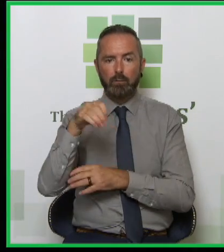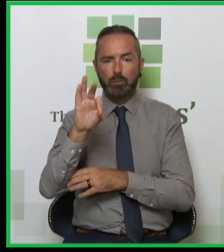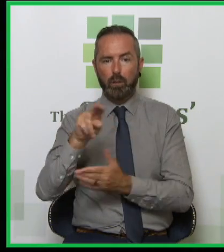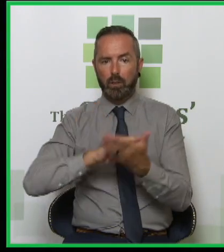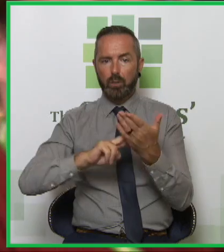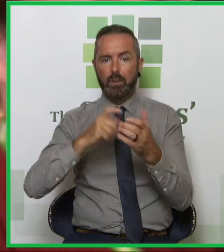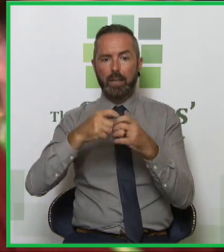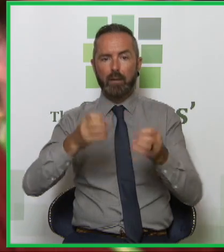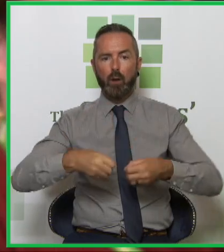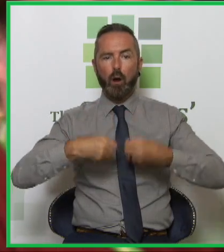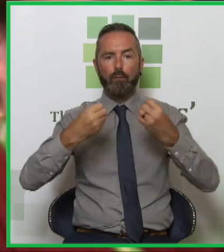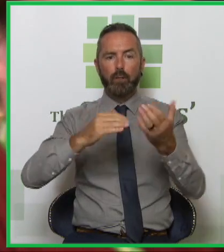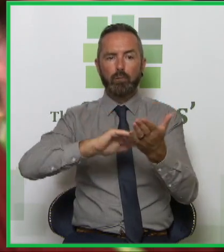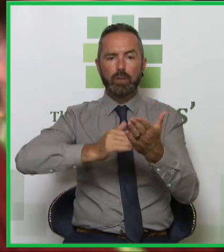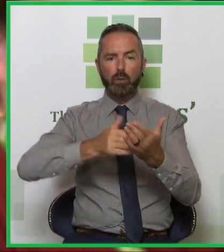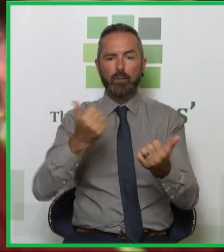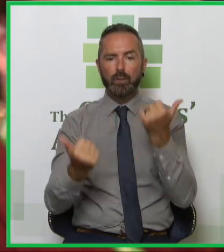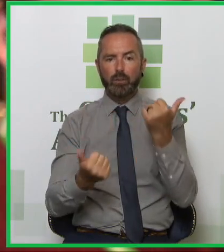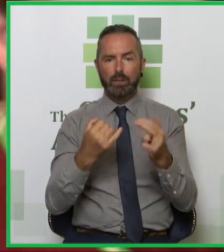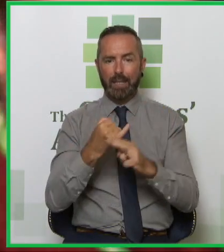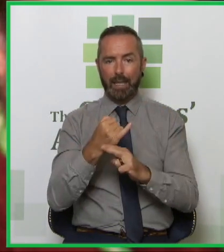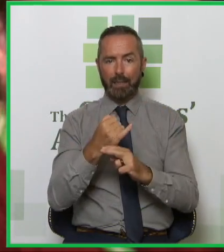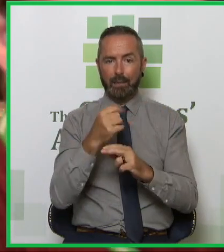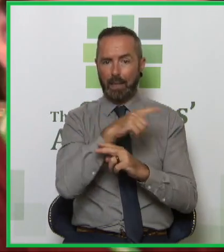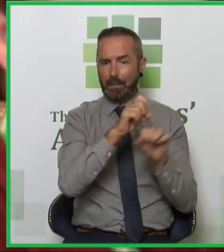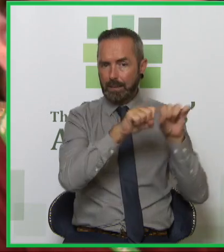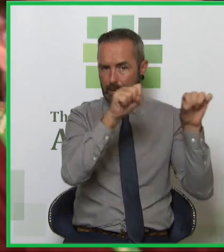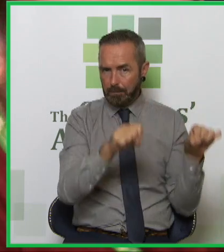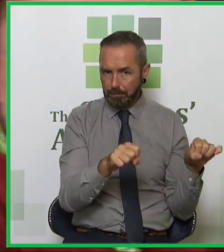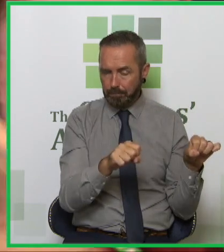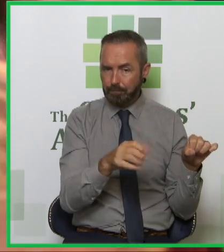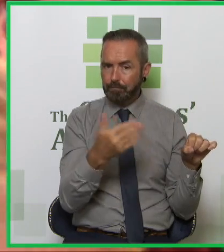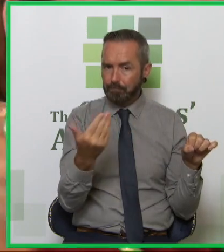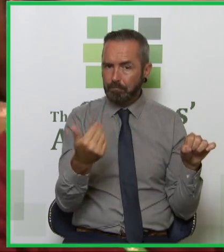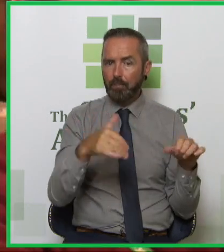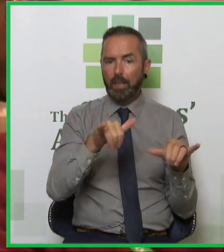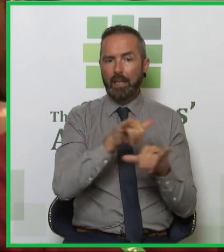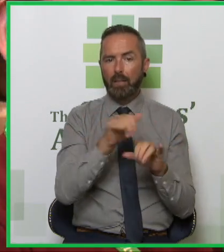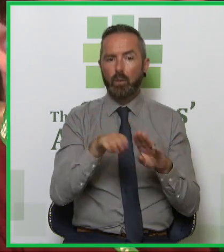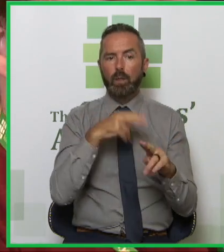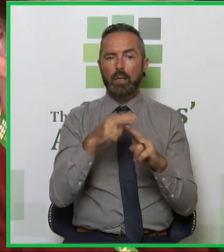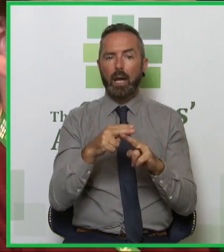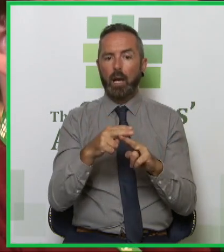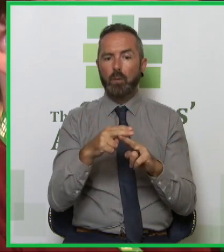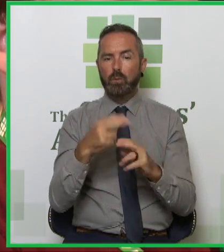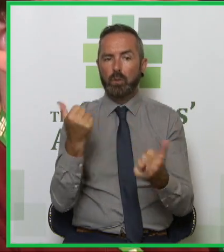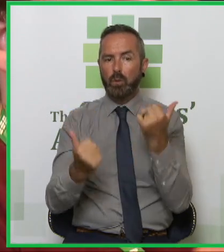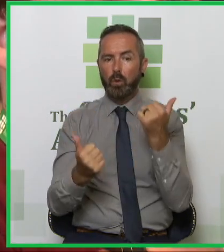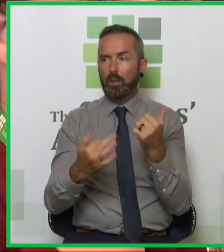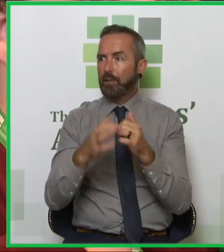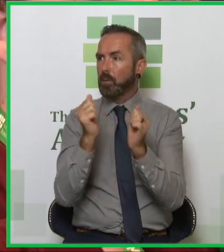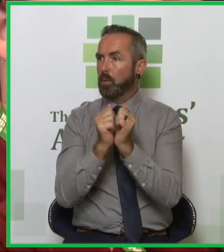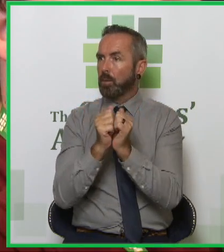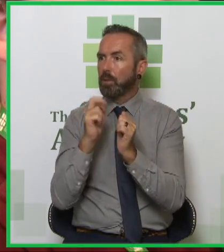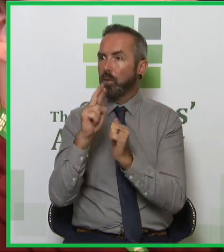can offer restorative justice within the criminal justice context. And that can be either without going to court at all, where appropriate,